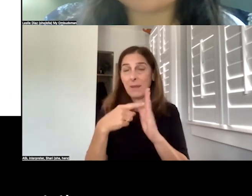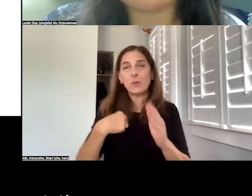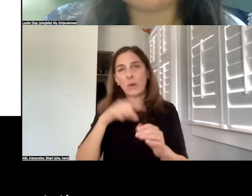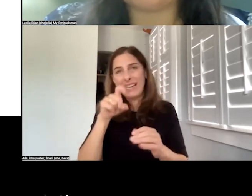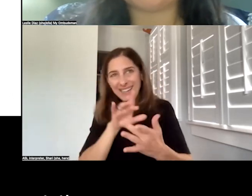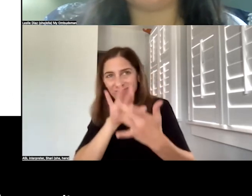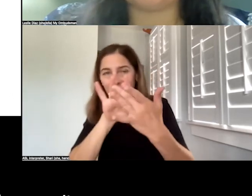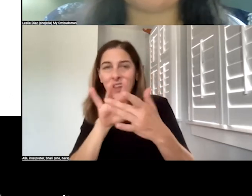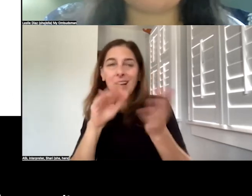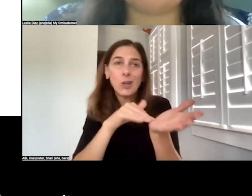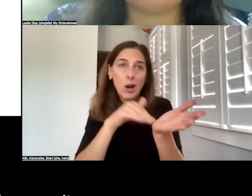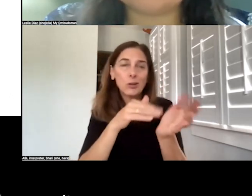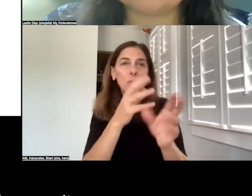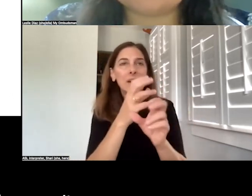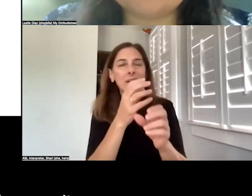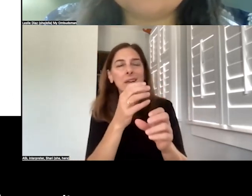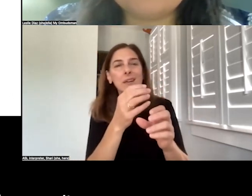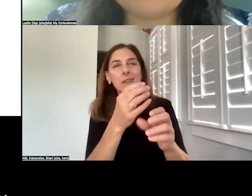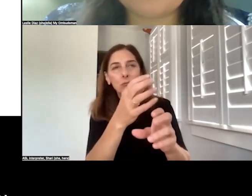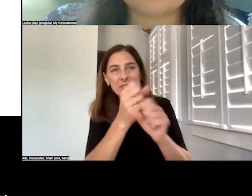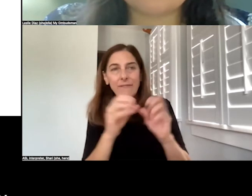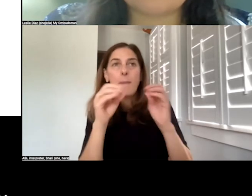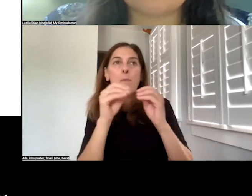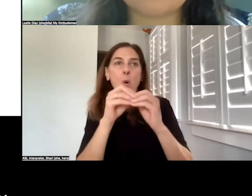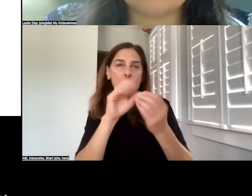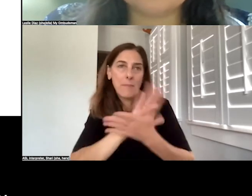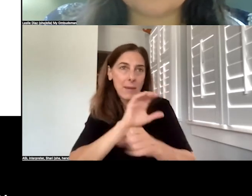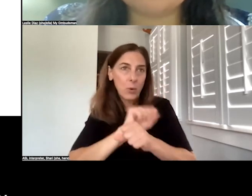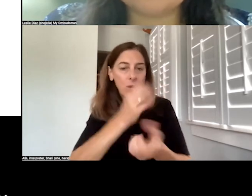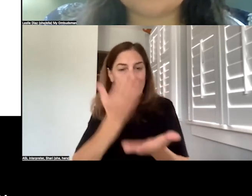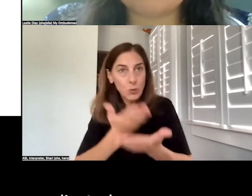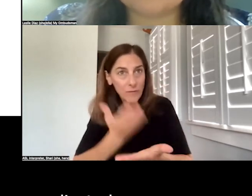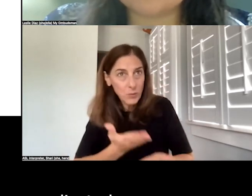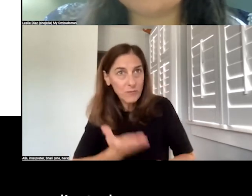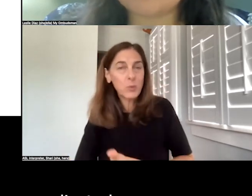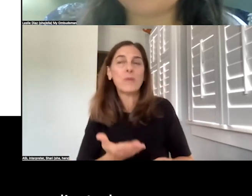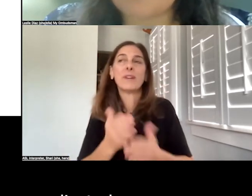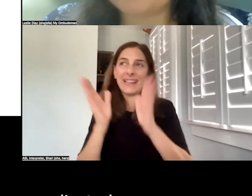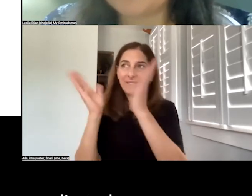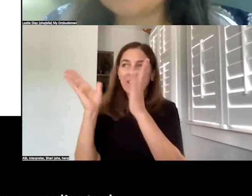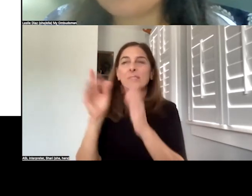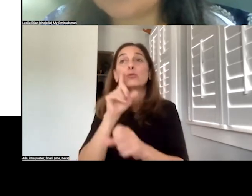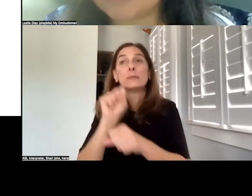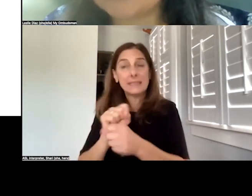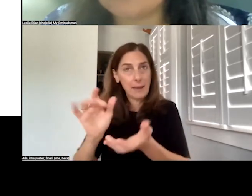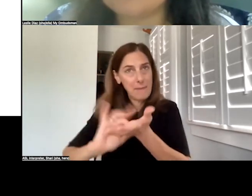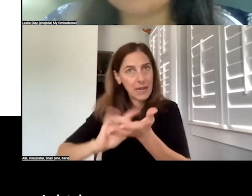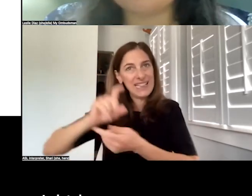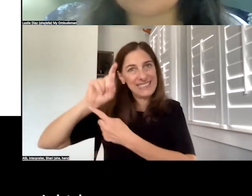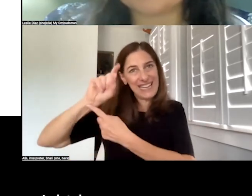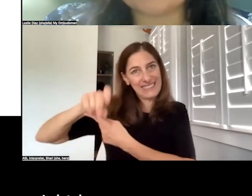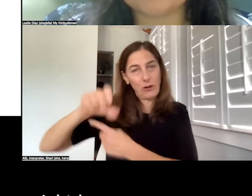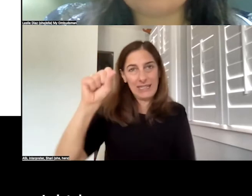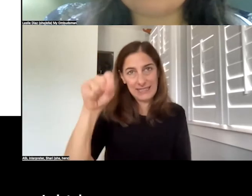more documentation to show medical necessity. But other times it does become more complicated, in which case